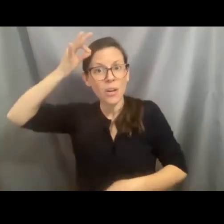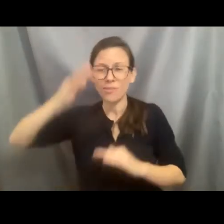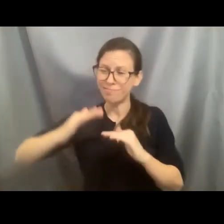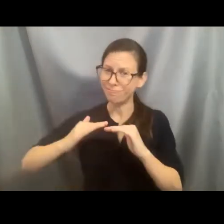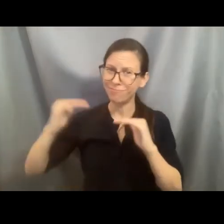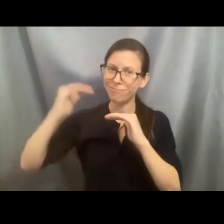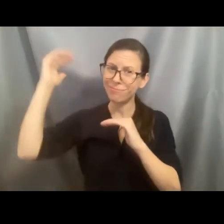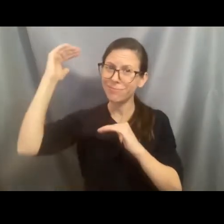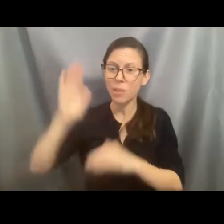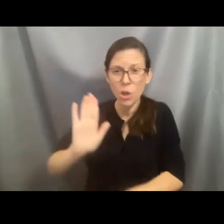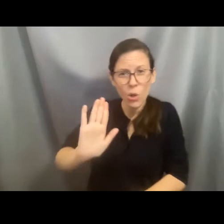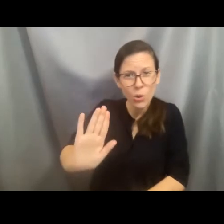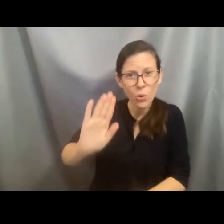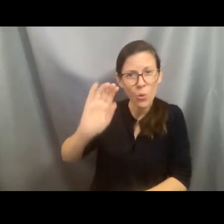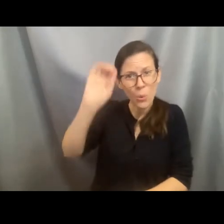a difference.